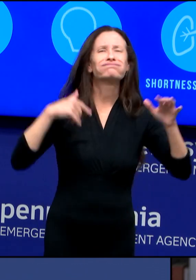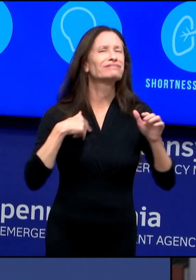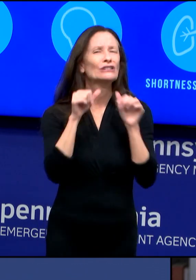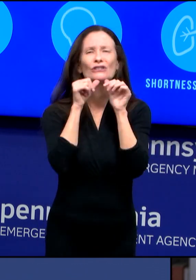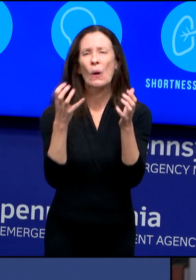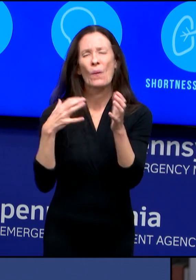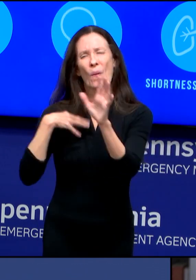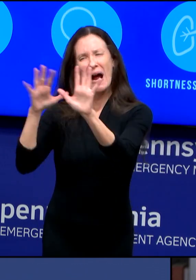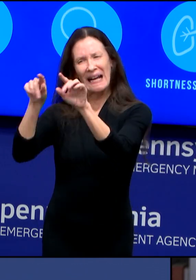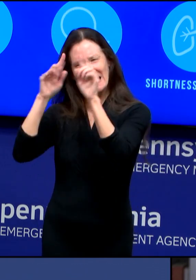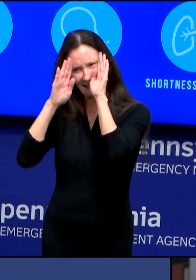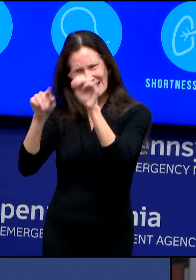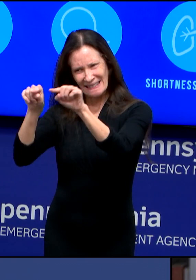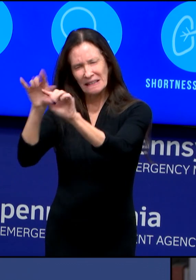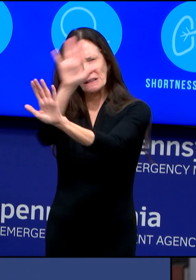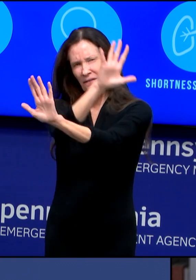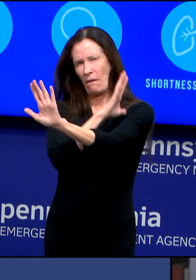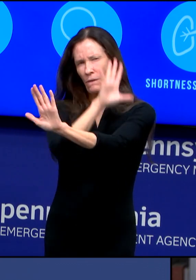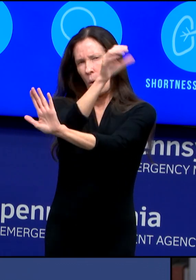is